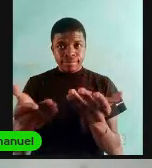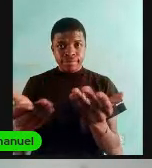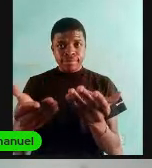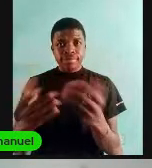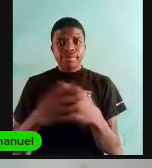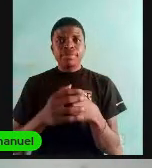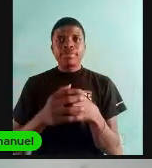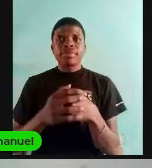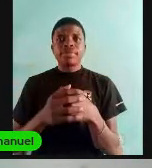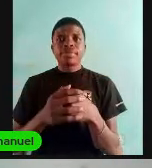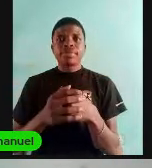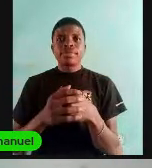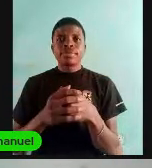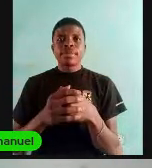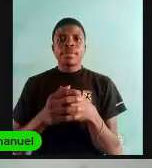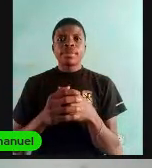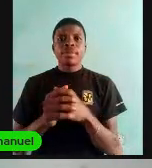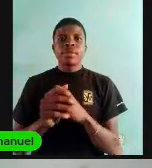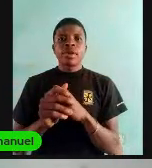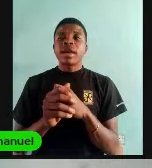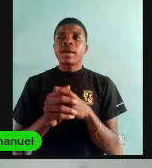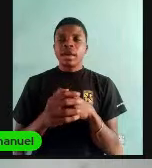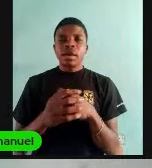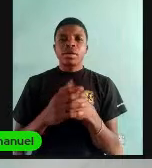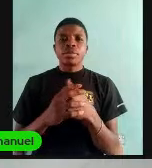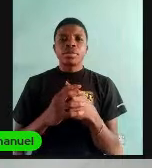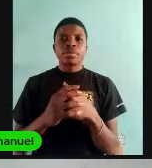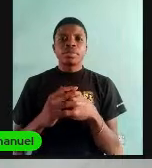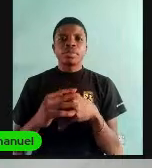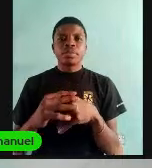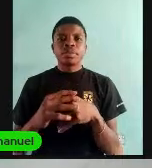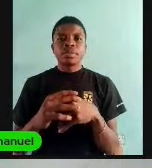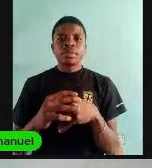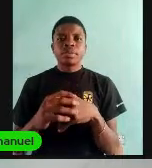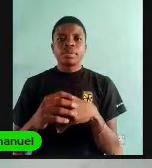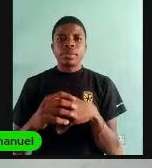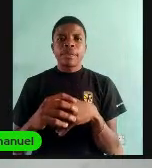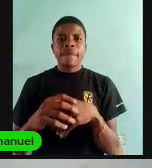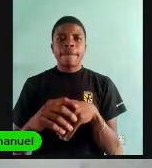okay, can you hear me now? Can you hear me now? Yeah, I can hear you.